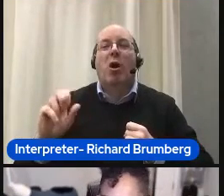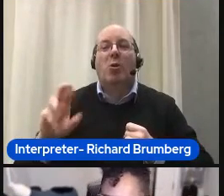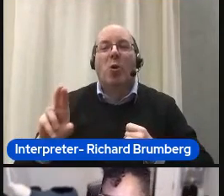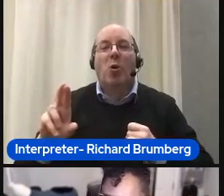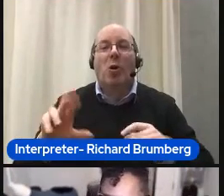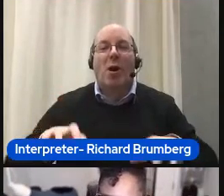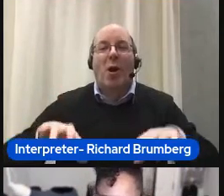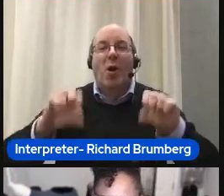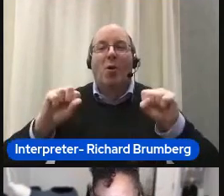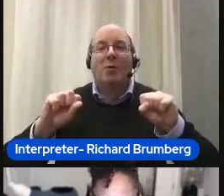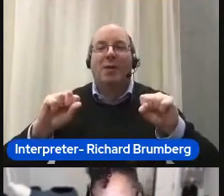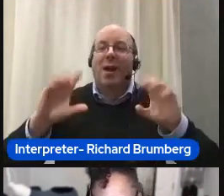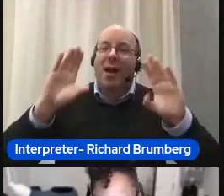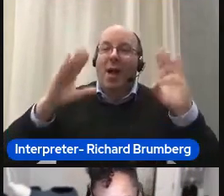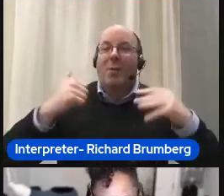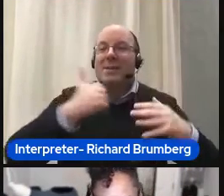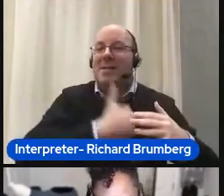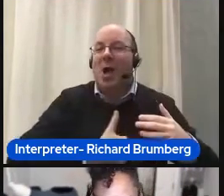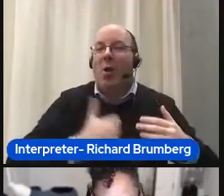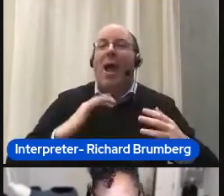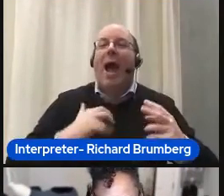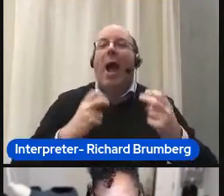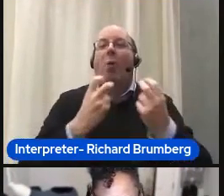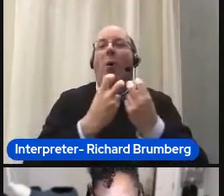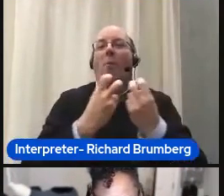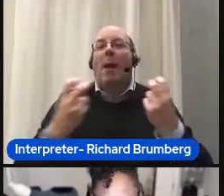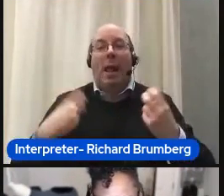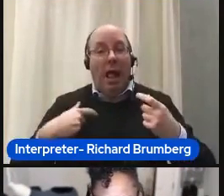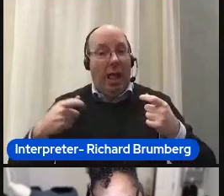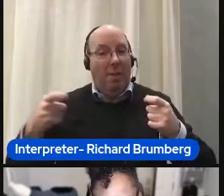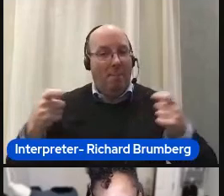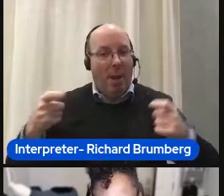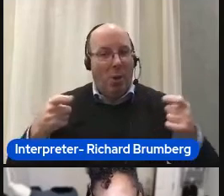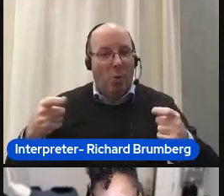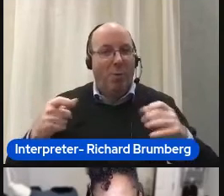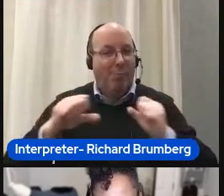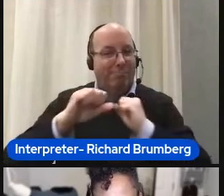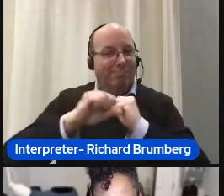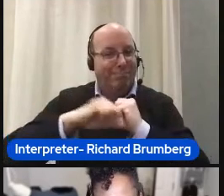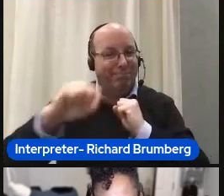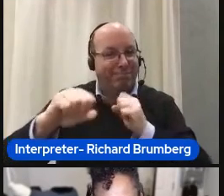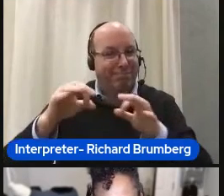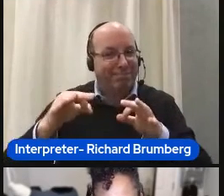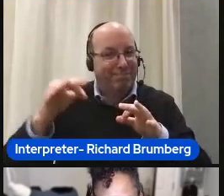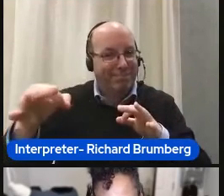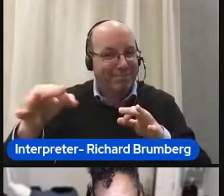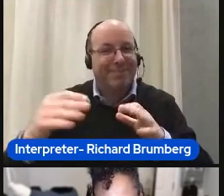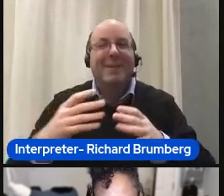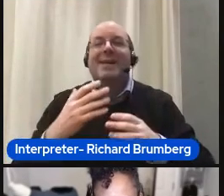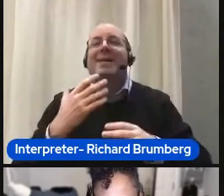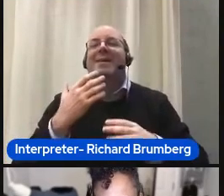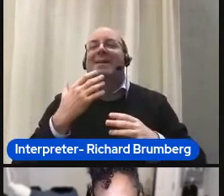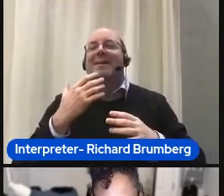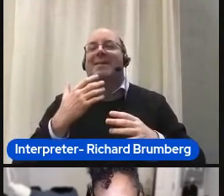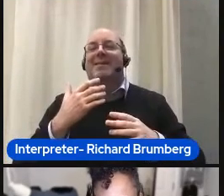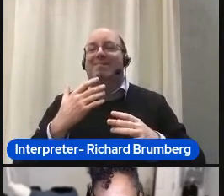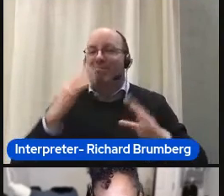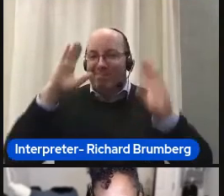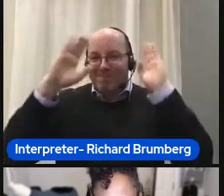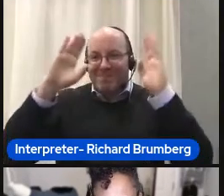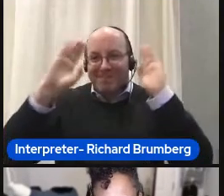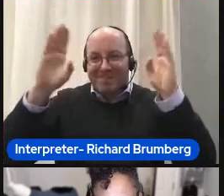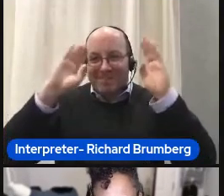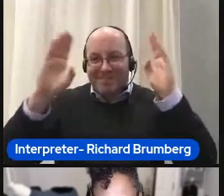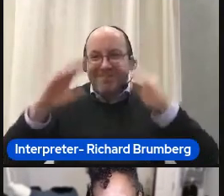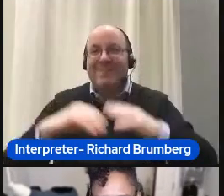Thanks, everyone. I apologize. Our panel was which I was moderating went a little bit long. No worries. Good evening,